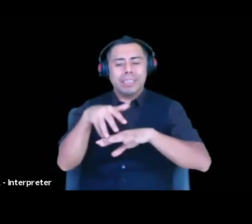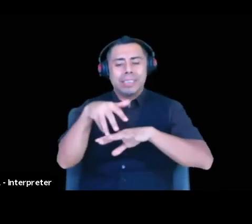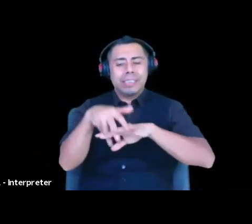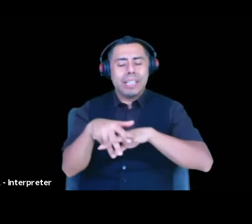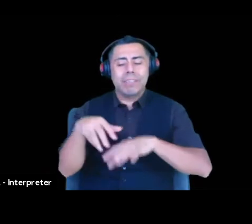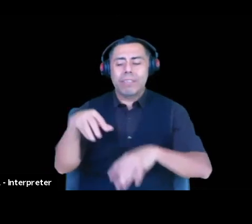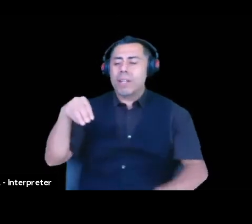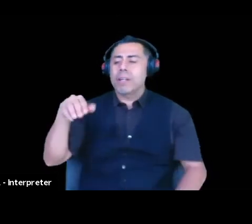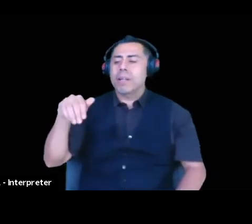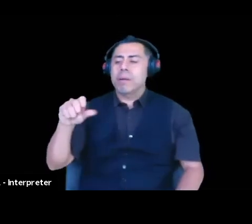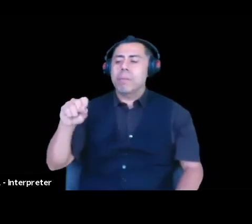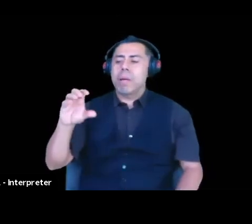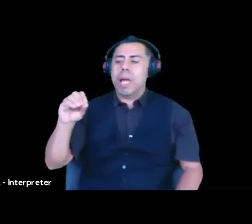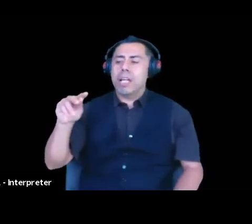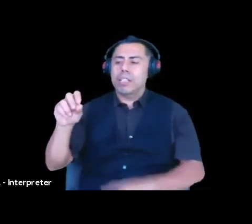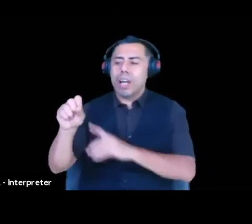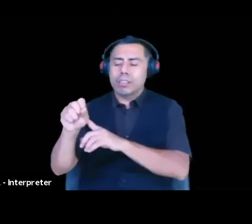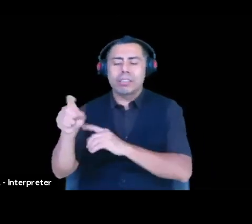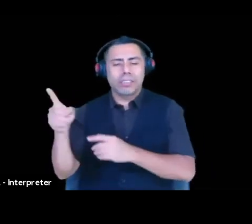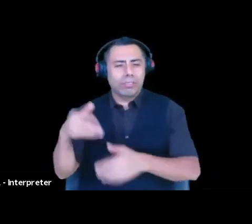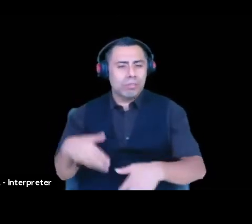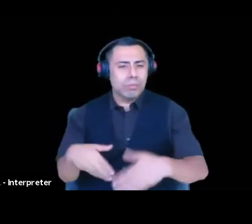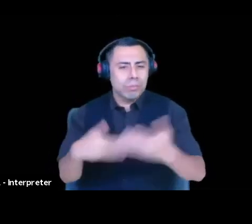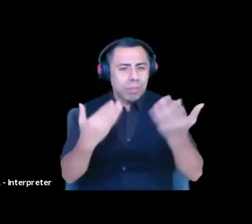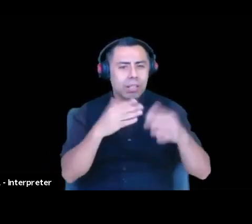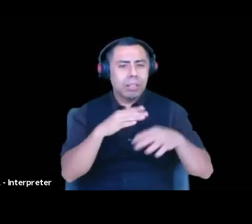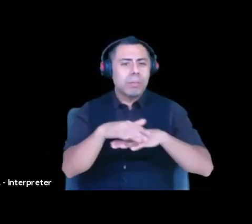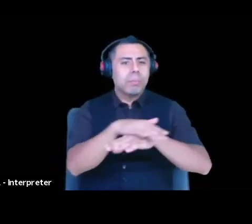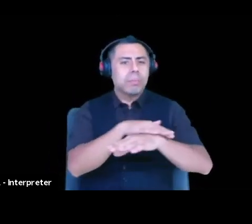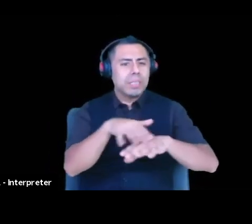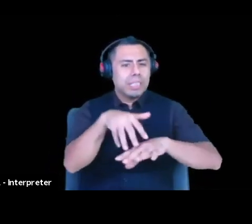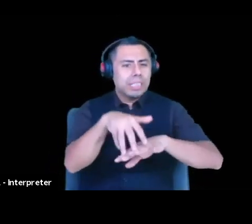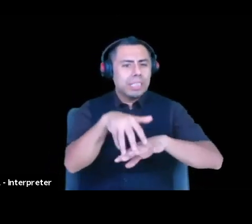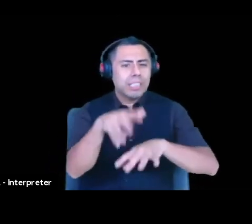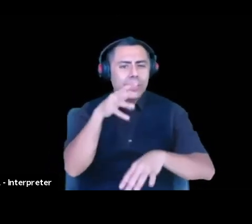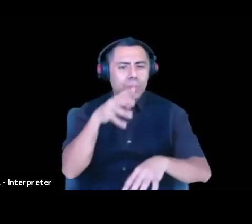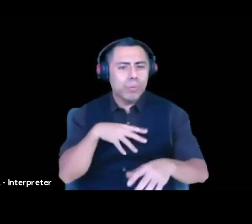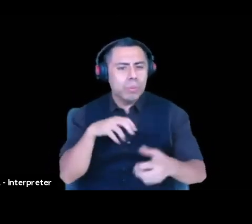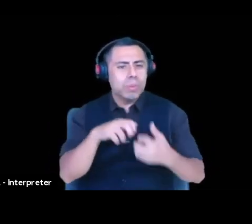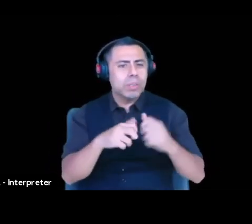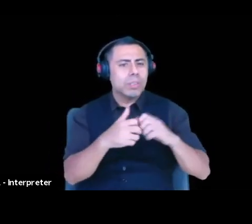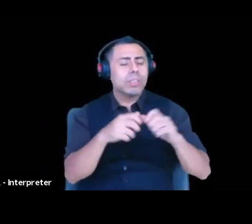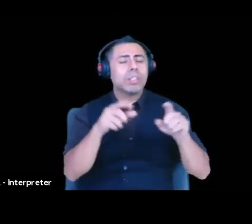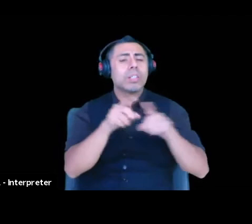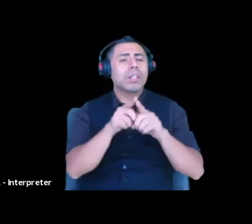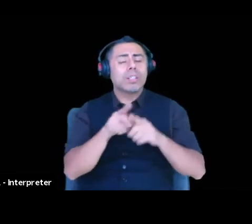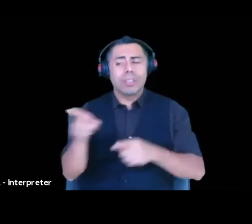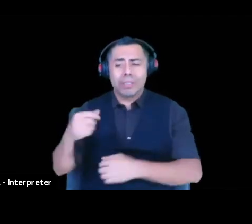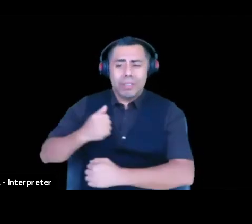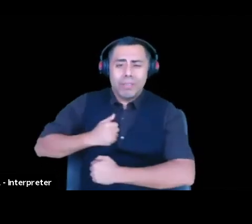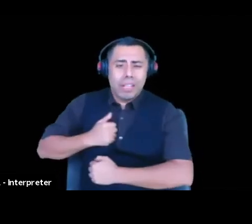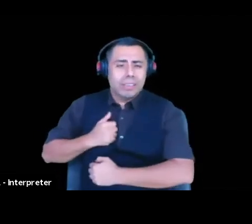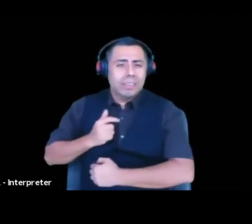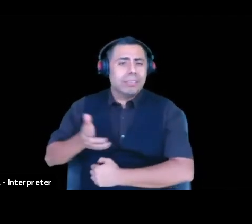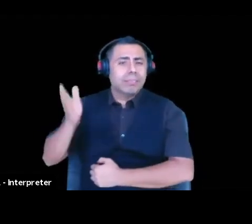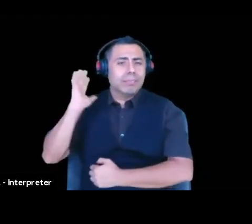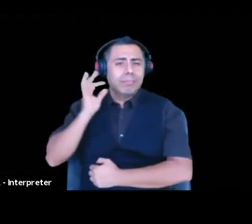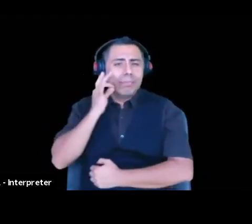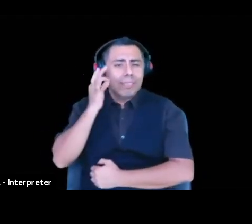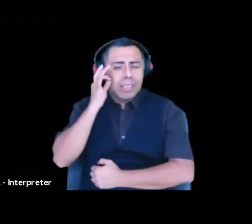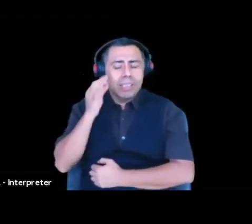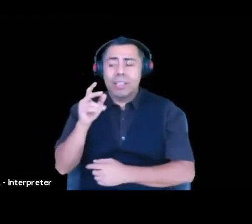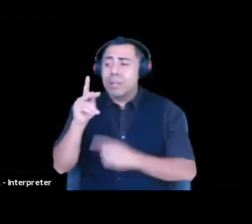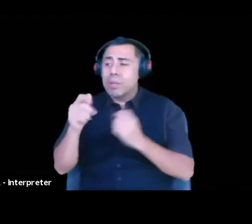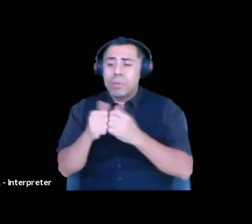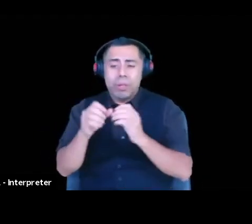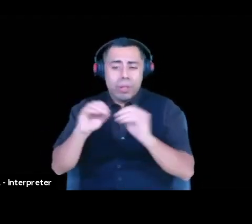Indigenous women's issues, and then also about our Native vets and homelessness and mental history,